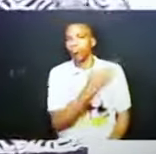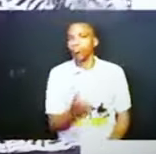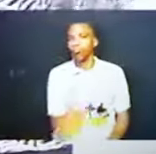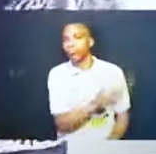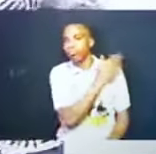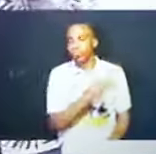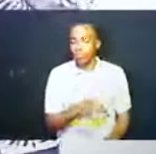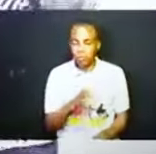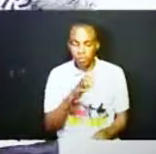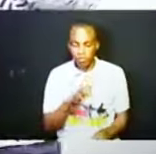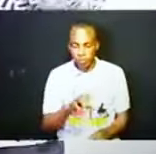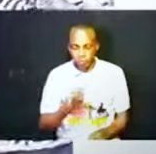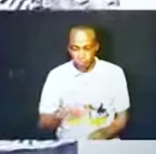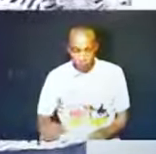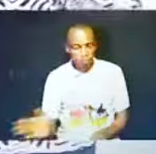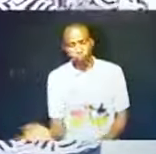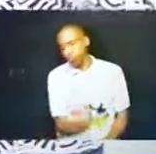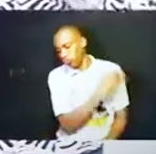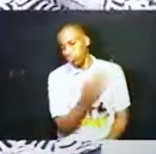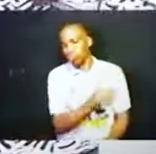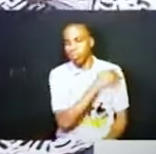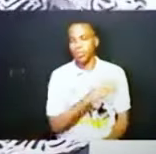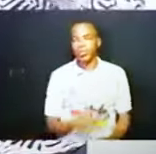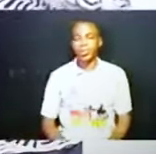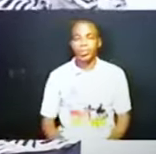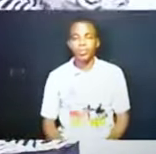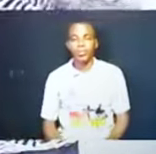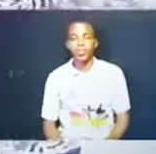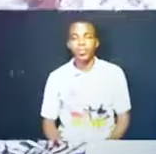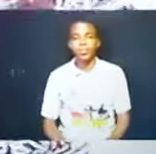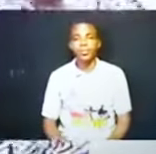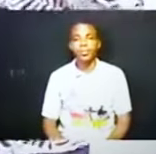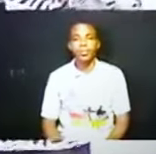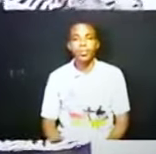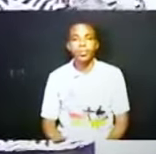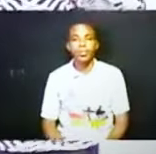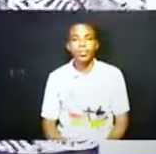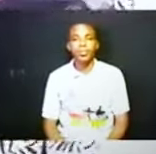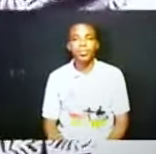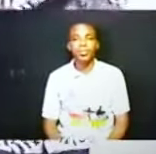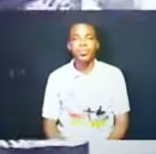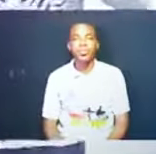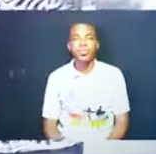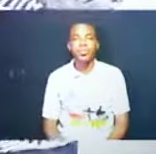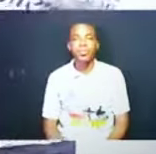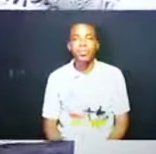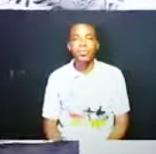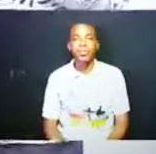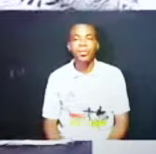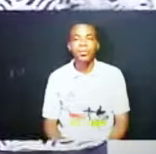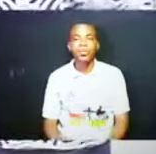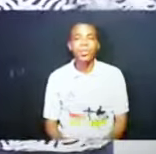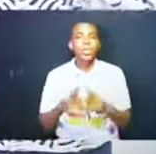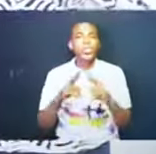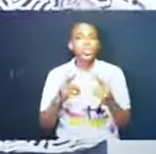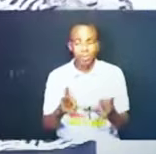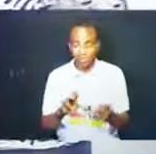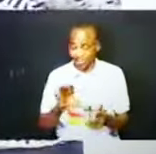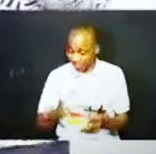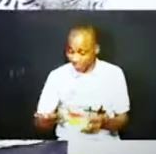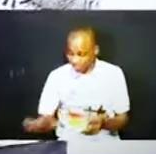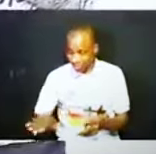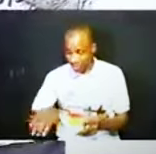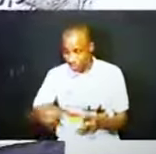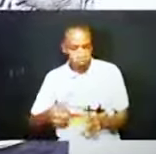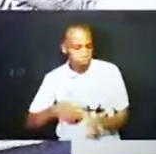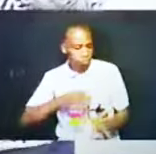adi amu yeno so don't share for messiah ba isanse na unso na mofra no epese oni weko na me share di mpese me share." So they decided to drag